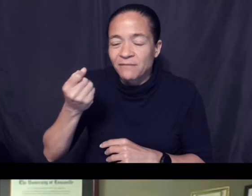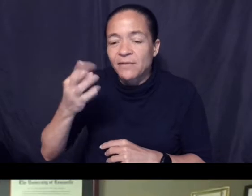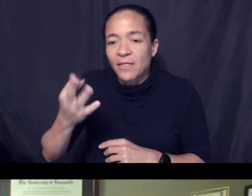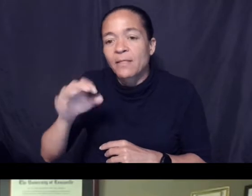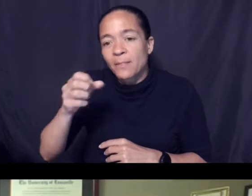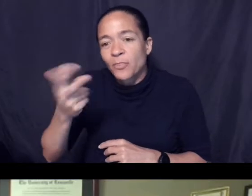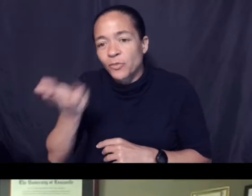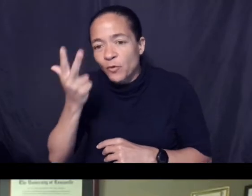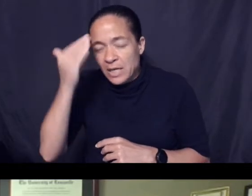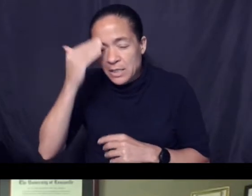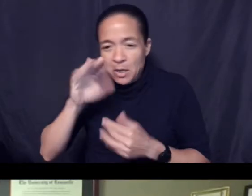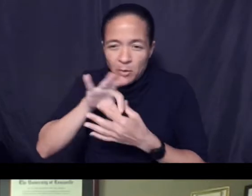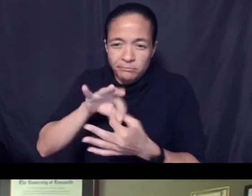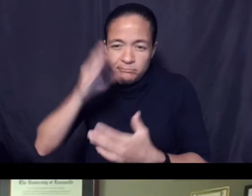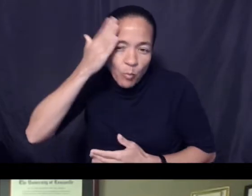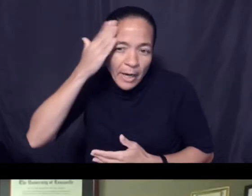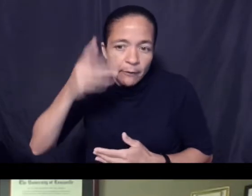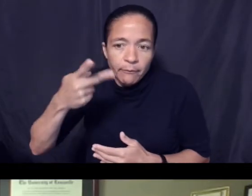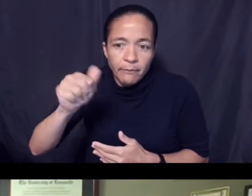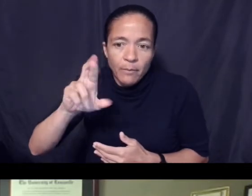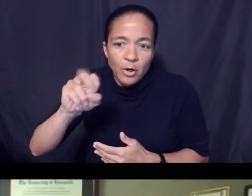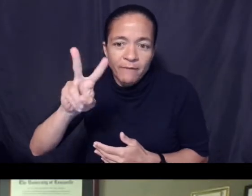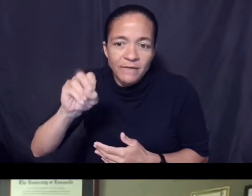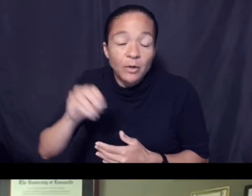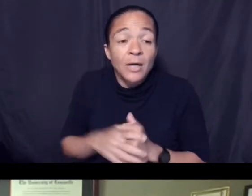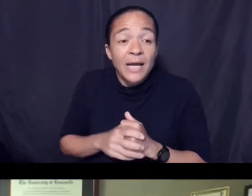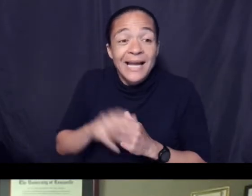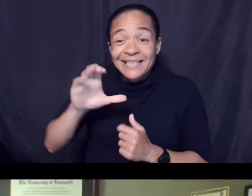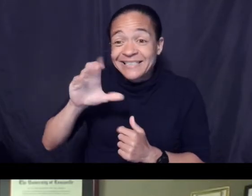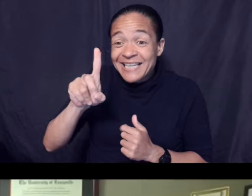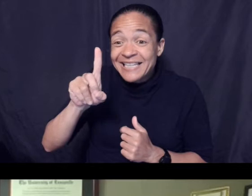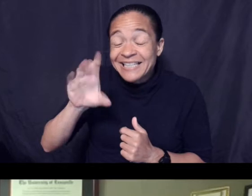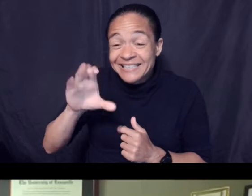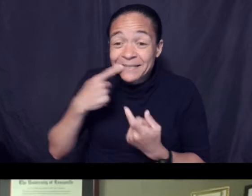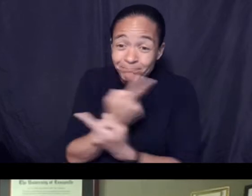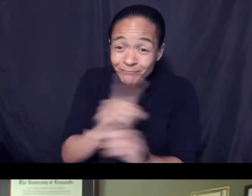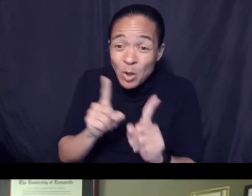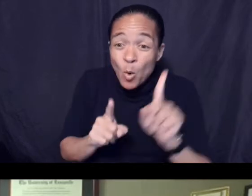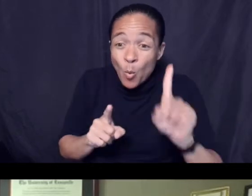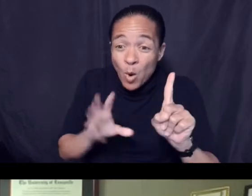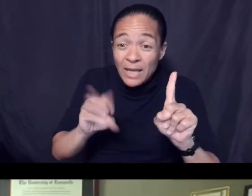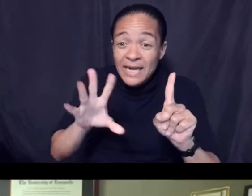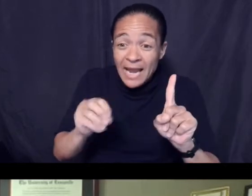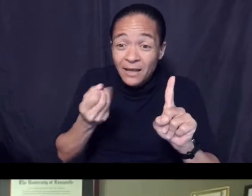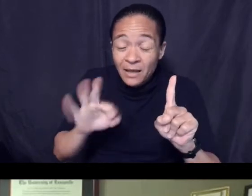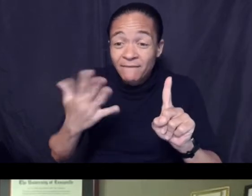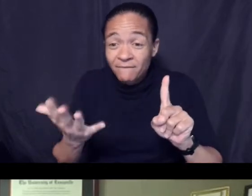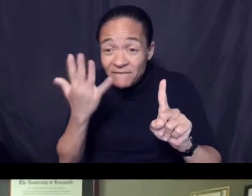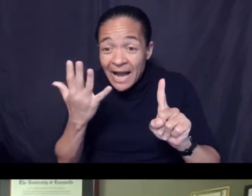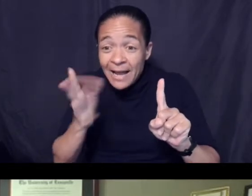when they're a baby. So the CDC really brought to our attention that only 1 in 5 women is aware